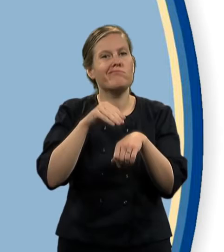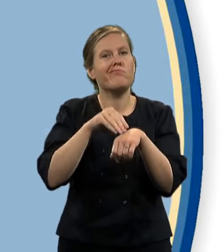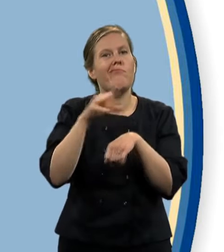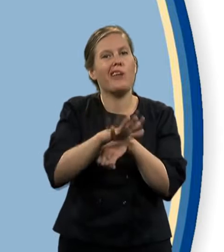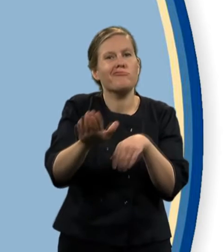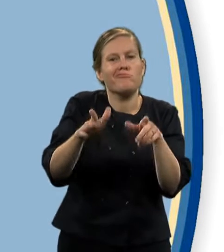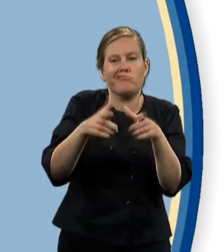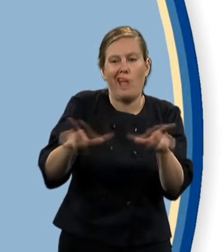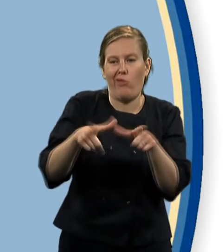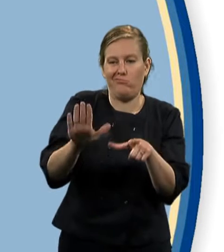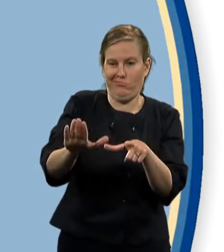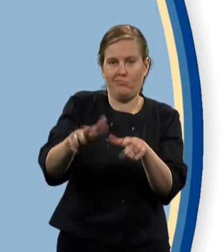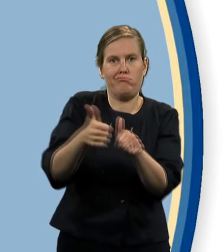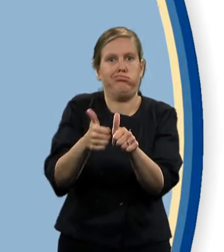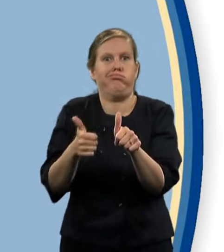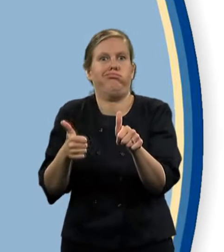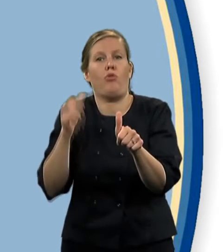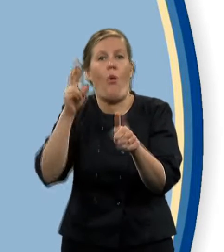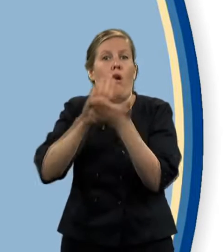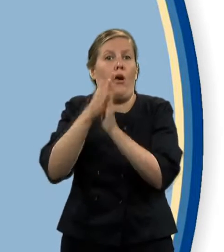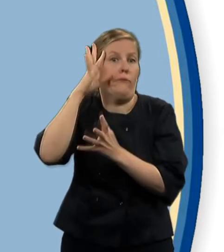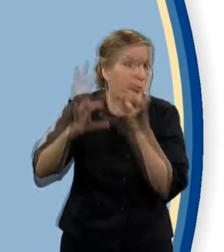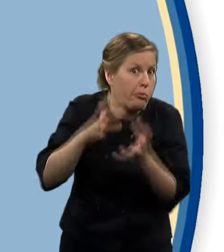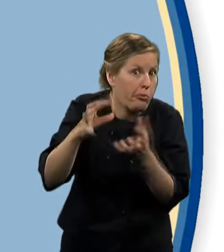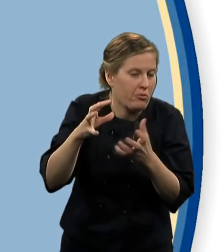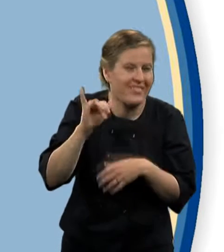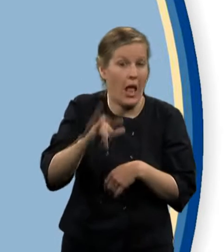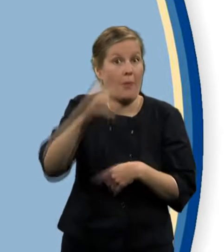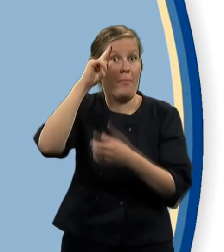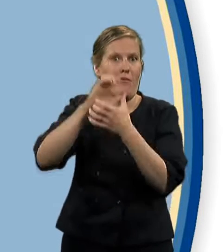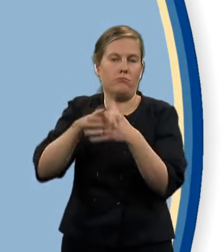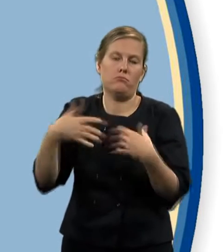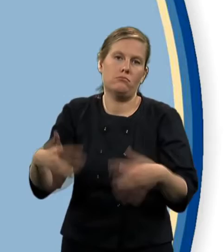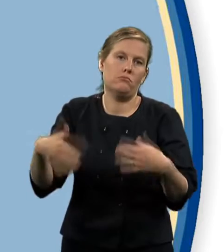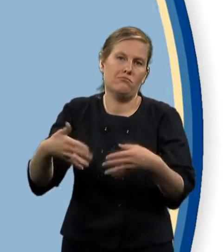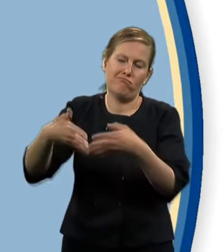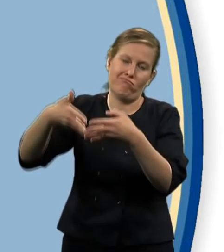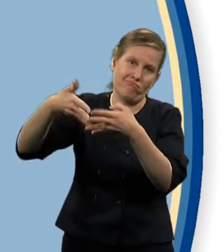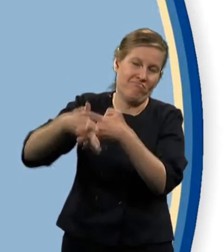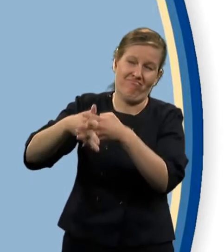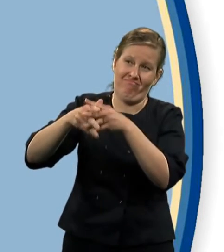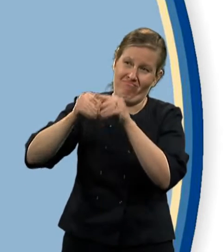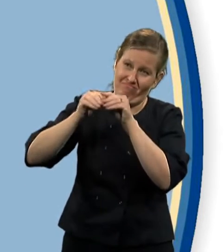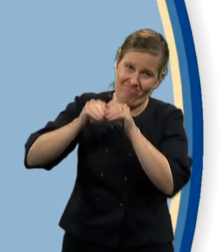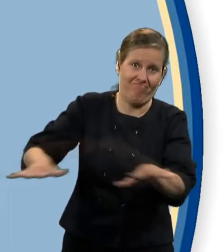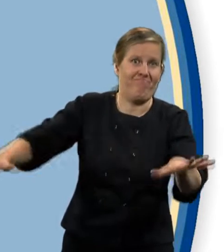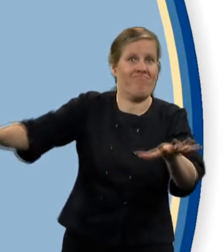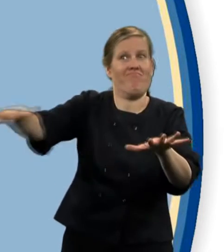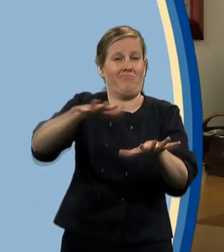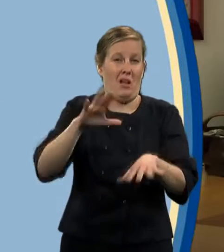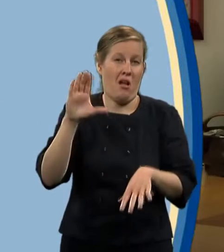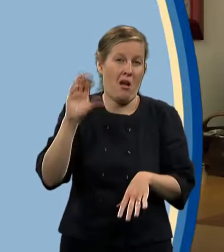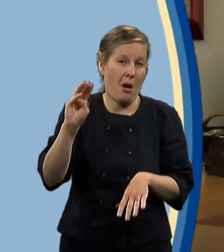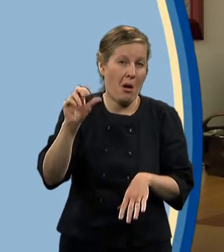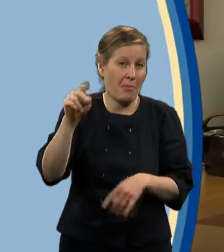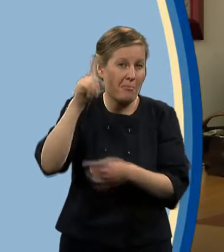that somehow early exposure to two languages causes children to be either language delayed or somehow fundamentally confused.